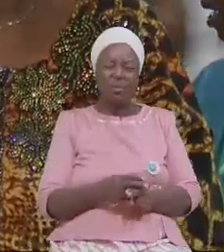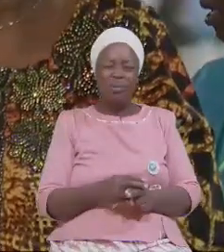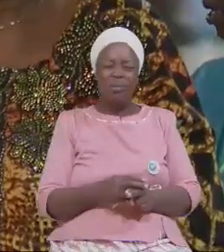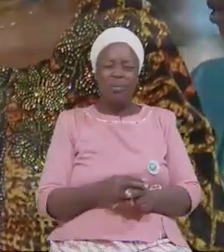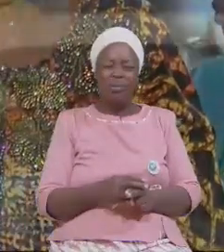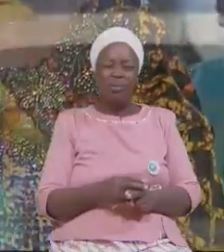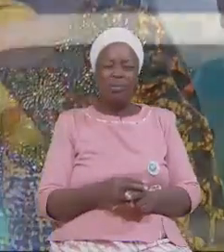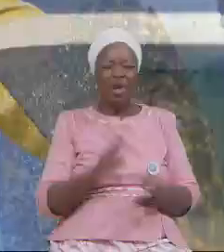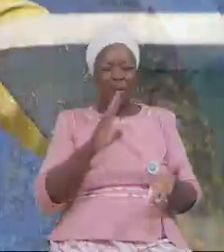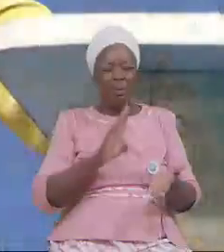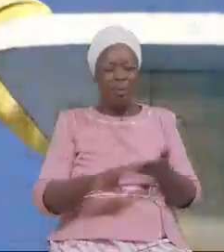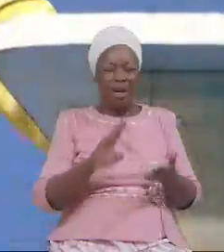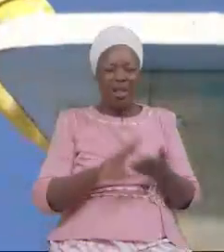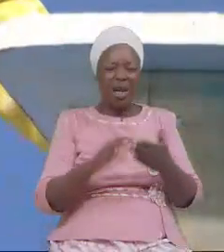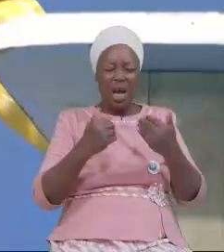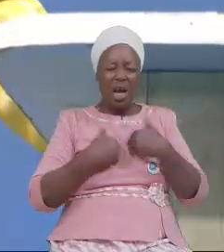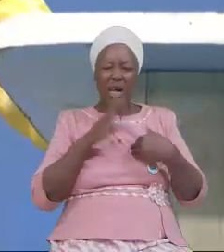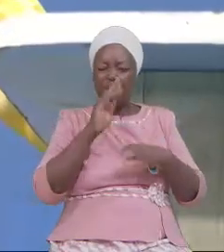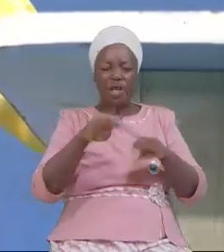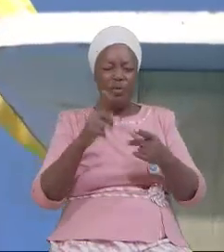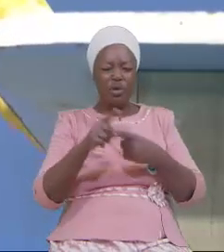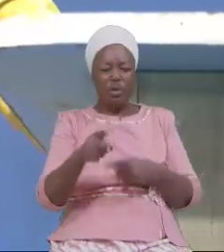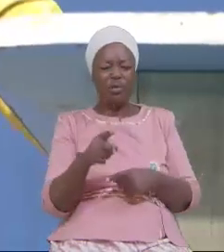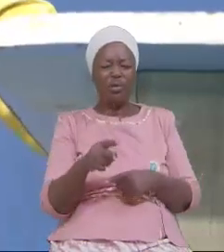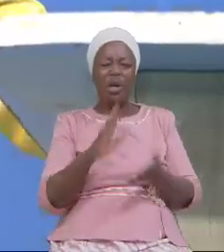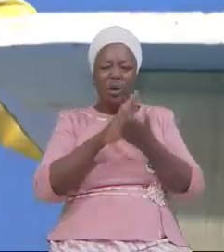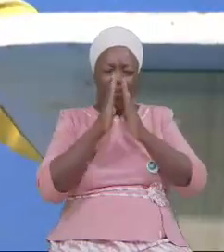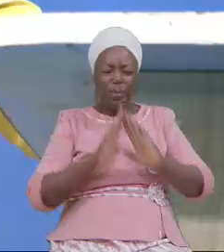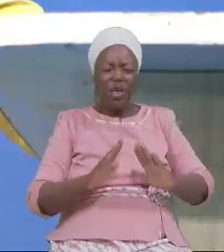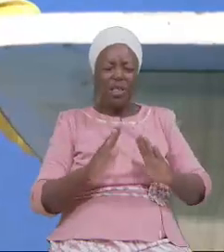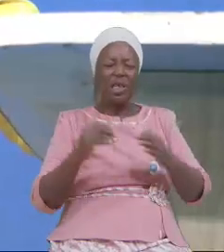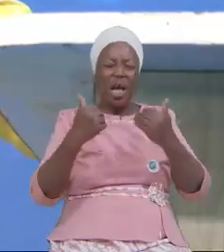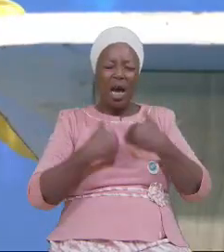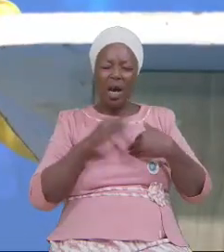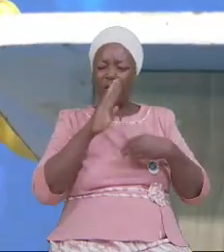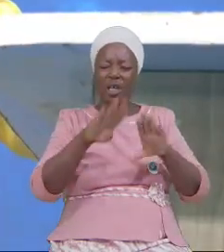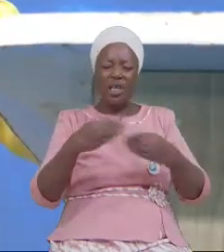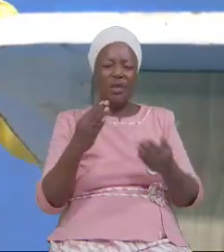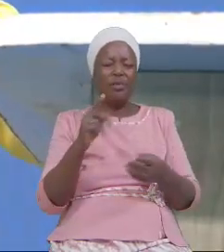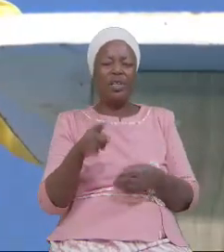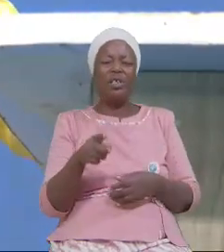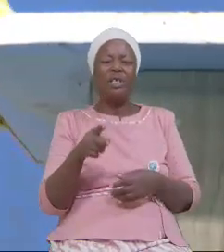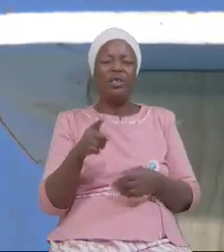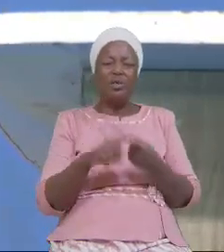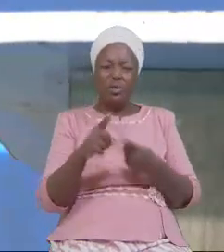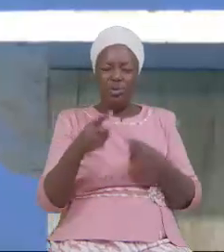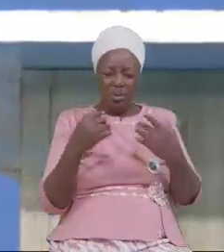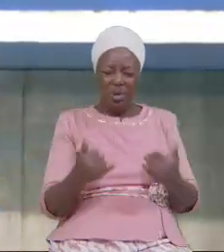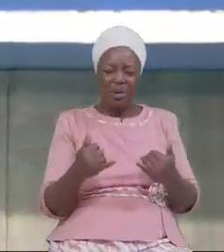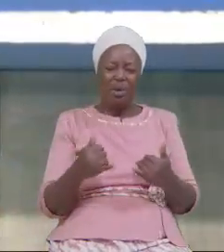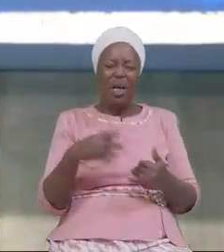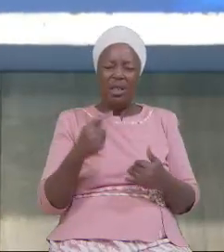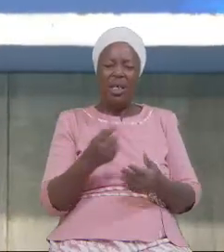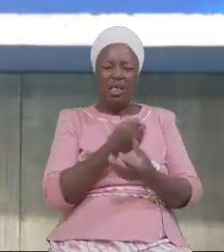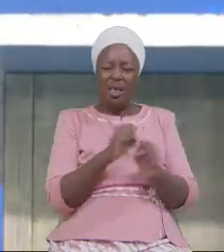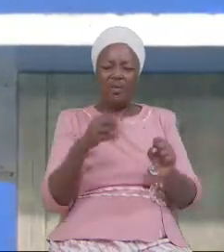Pardon has been given to you. Peace has been given unto you. The salvation